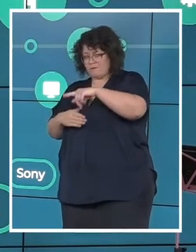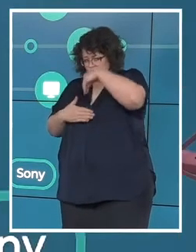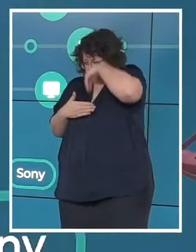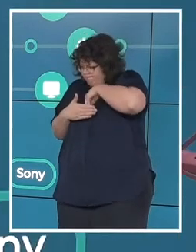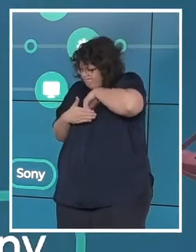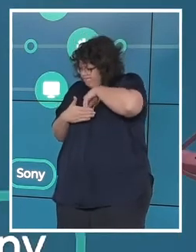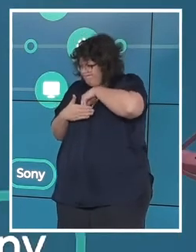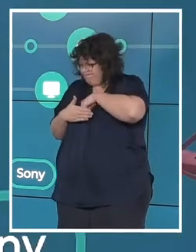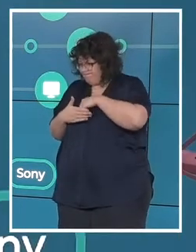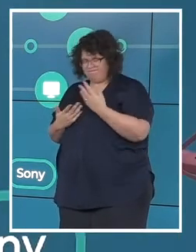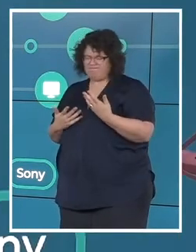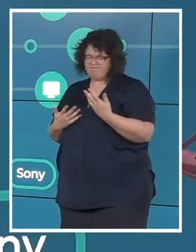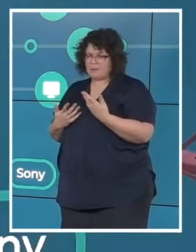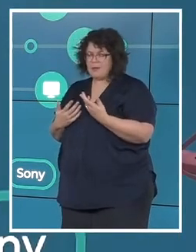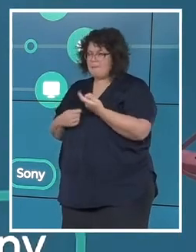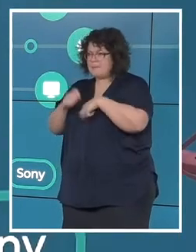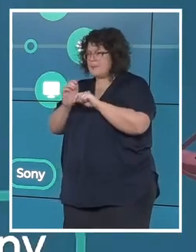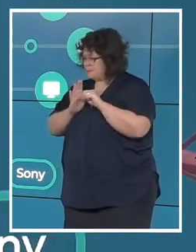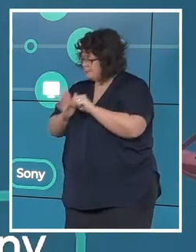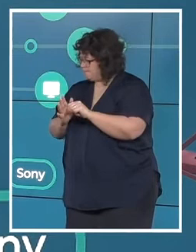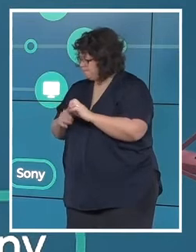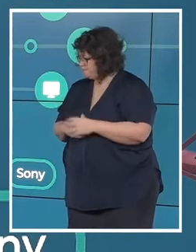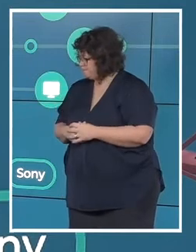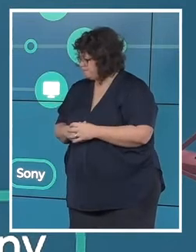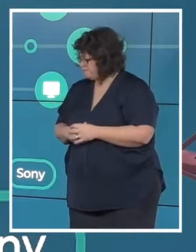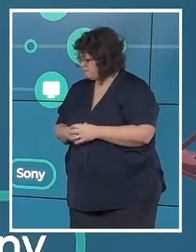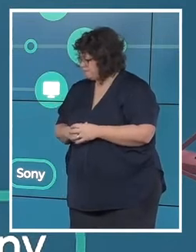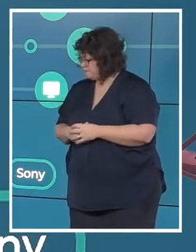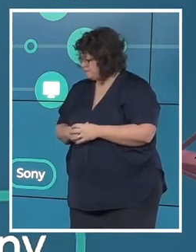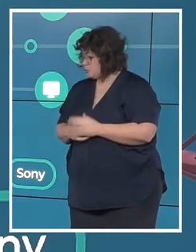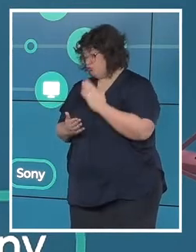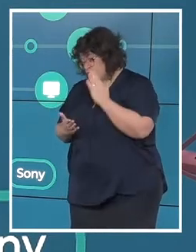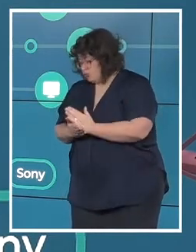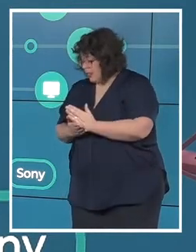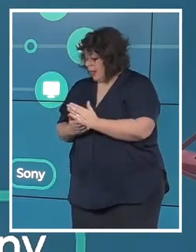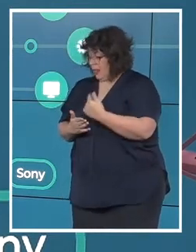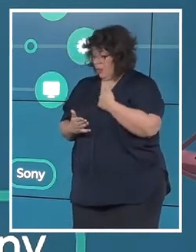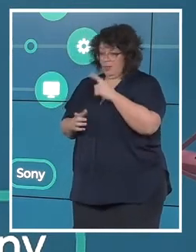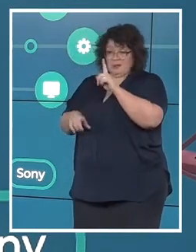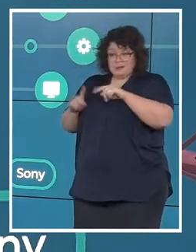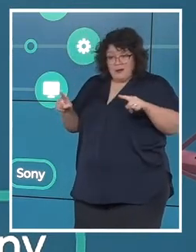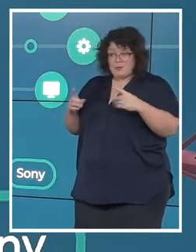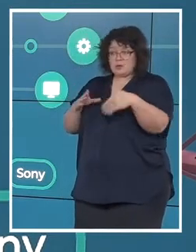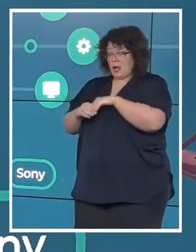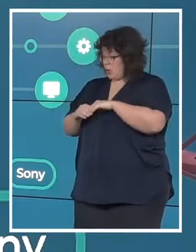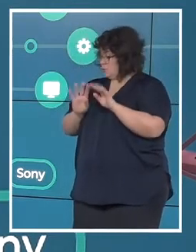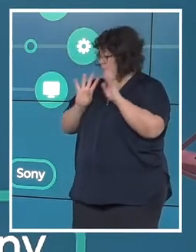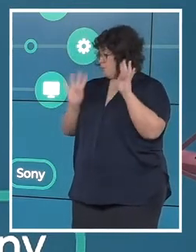with our diversity and inclusion board, we're really thinking about all aspects,